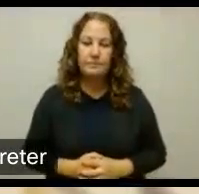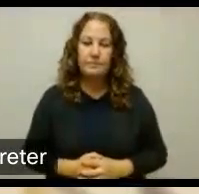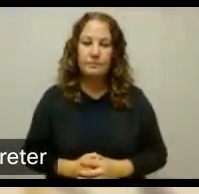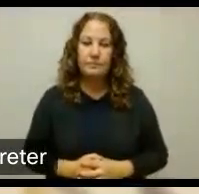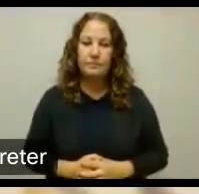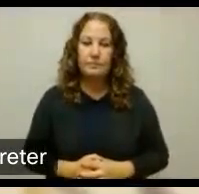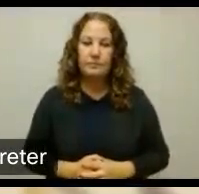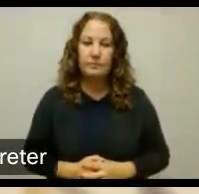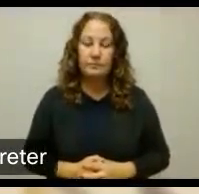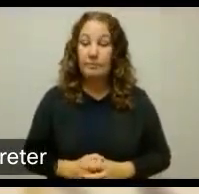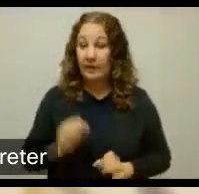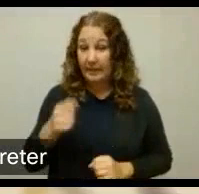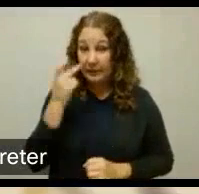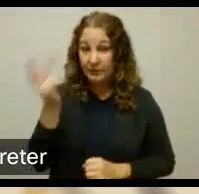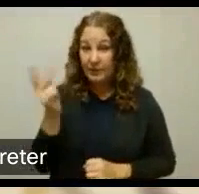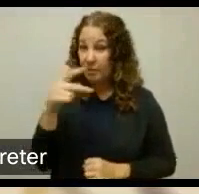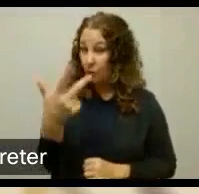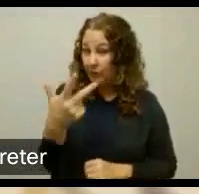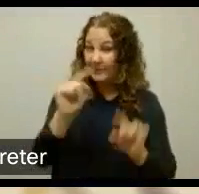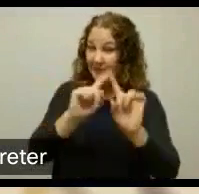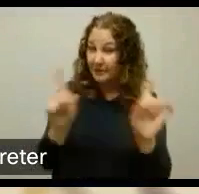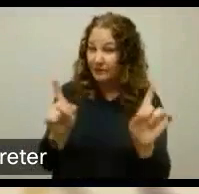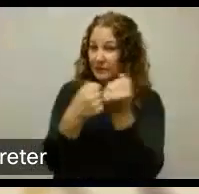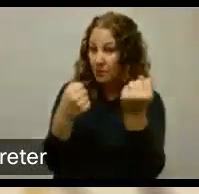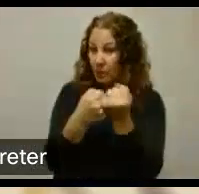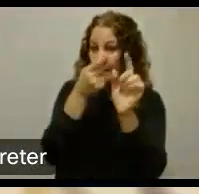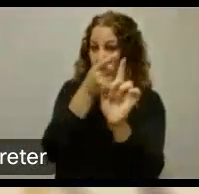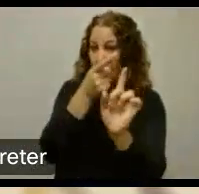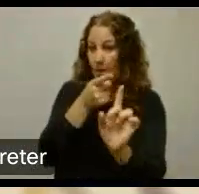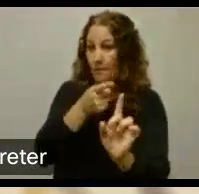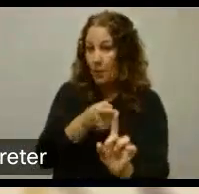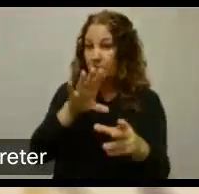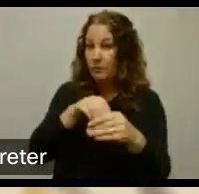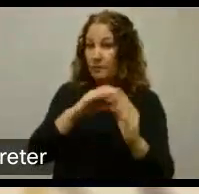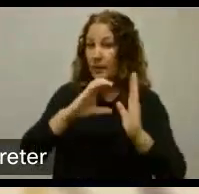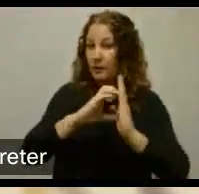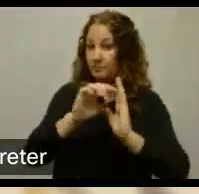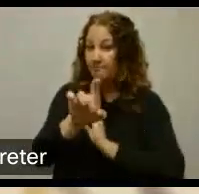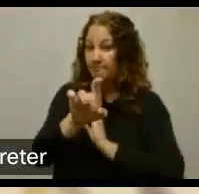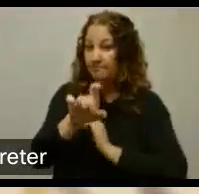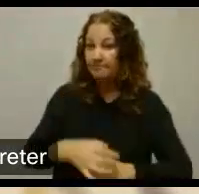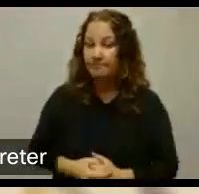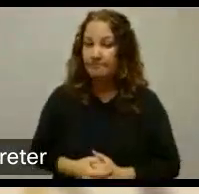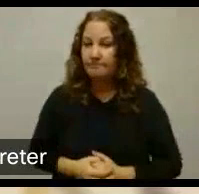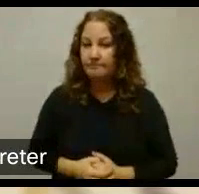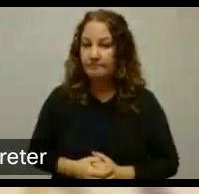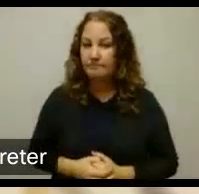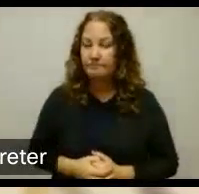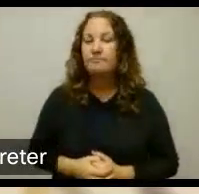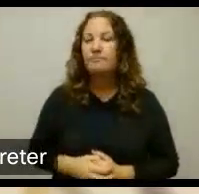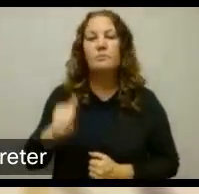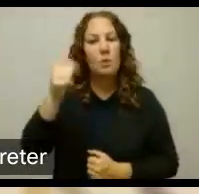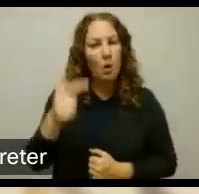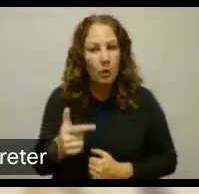Can you see the 3 different supporting points in this paragraph? So I've highlighted all